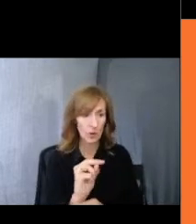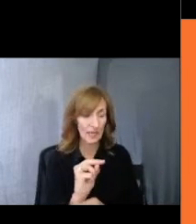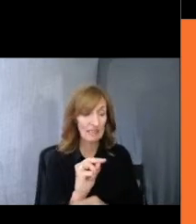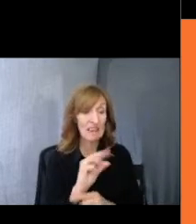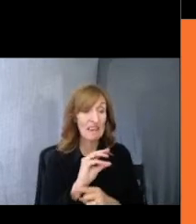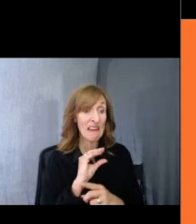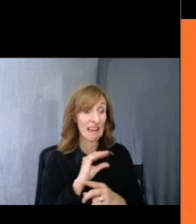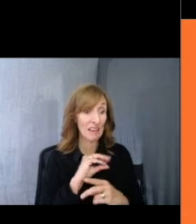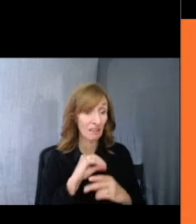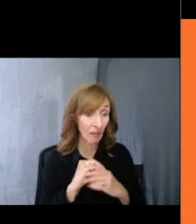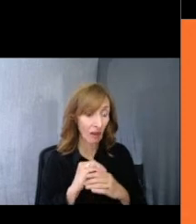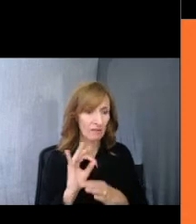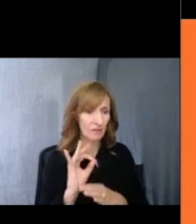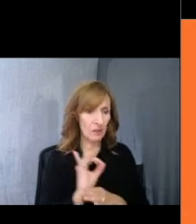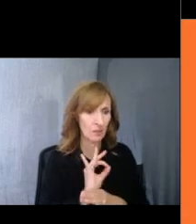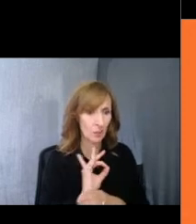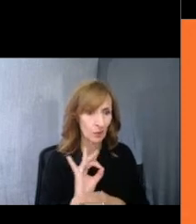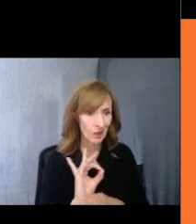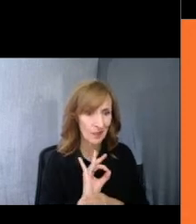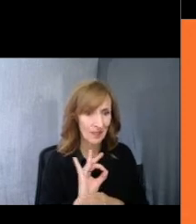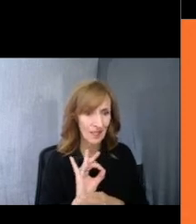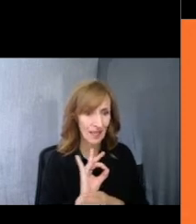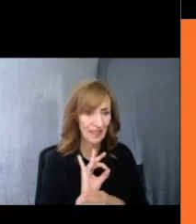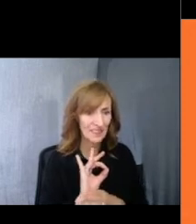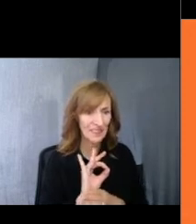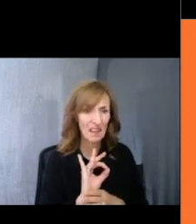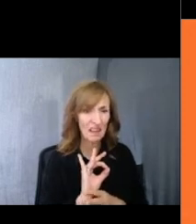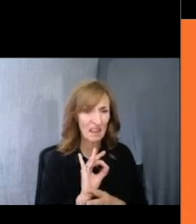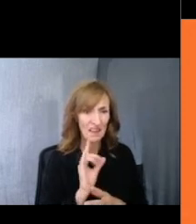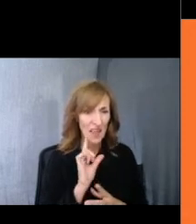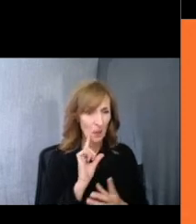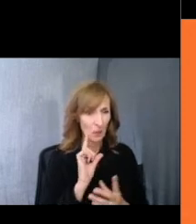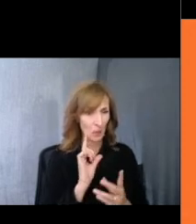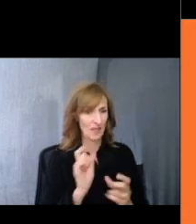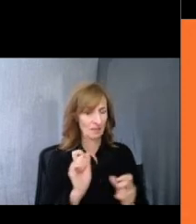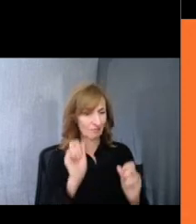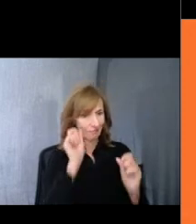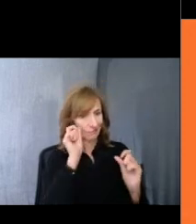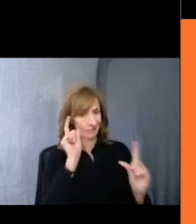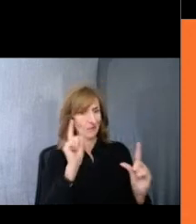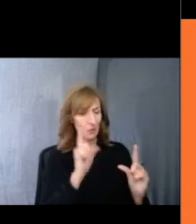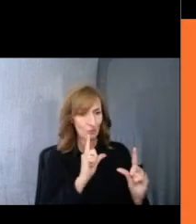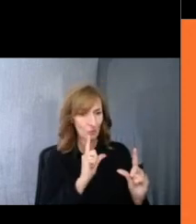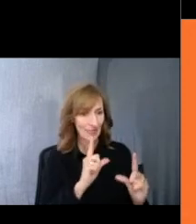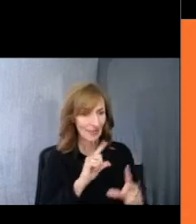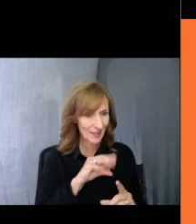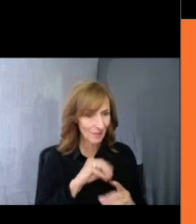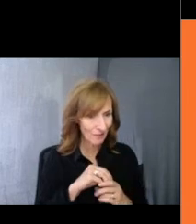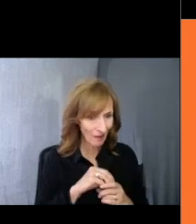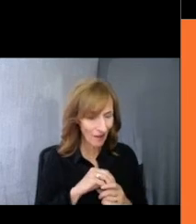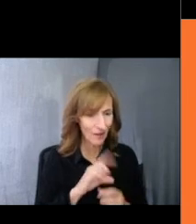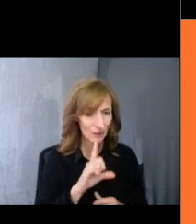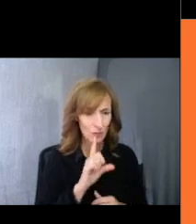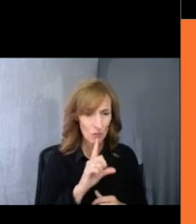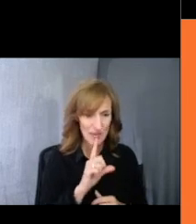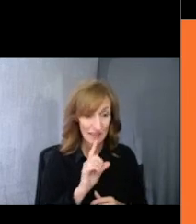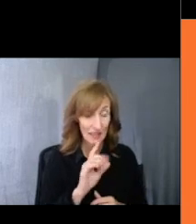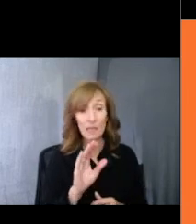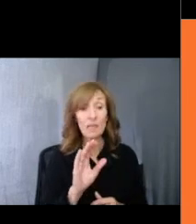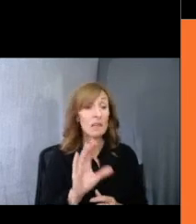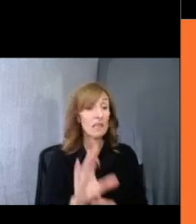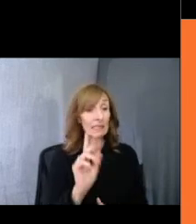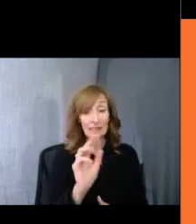not necessarily think that they're involved in. So obviously, kidneys are going to be important, right, in fluid balance. We know